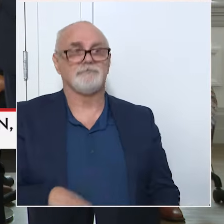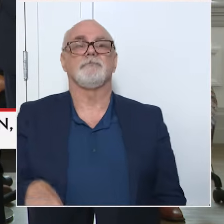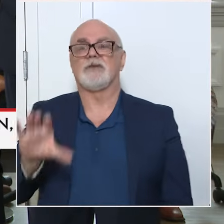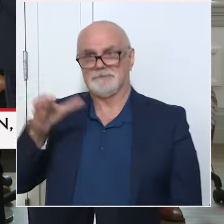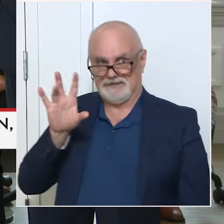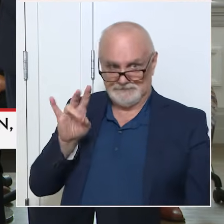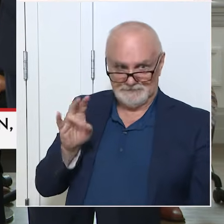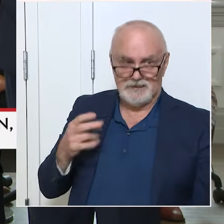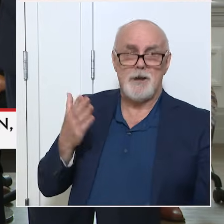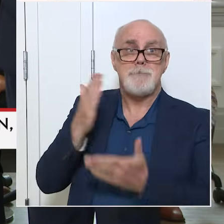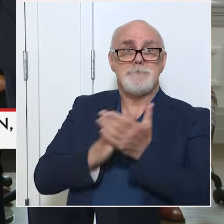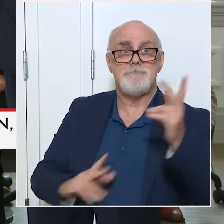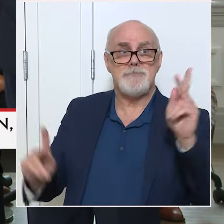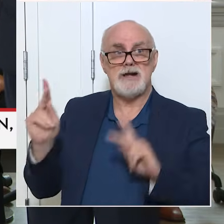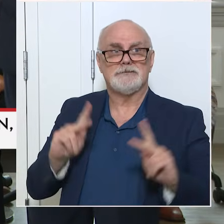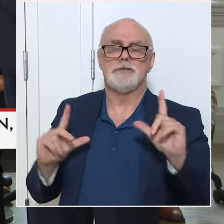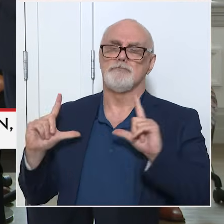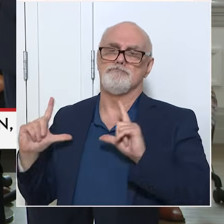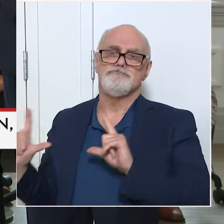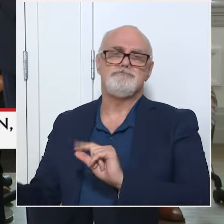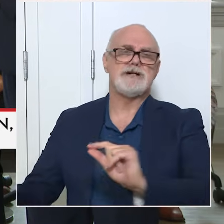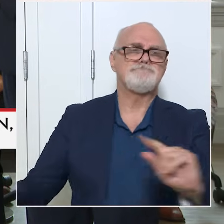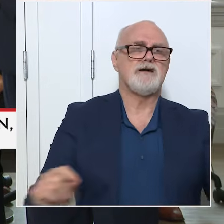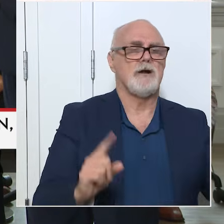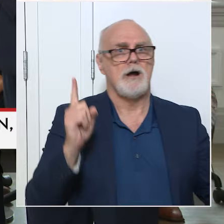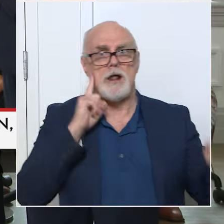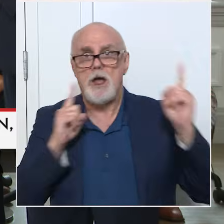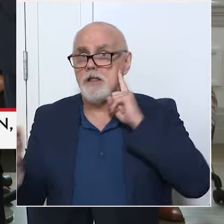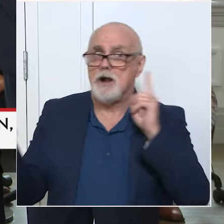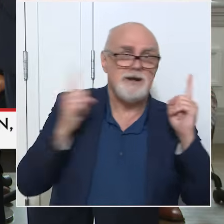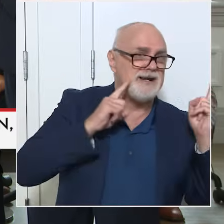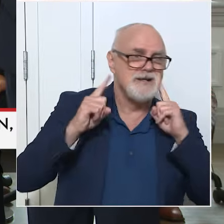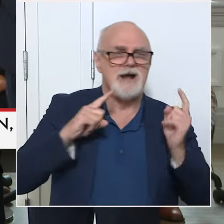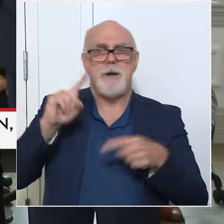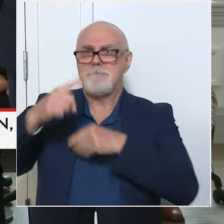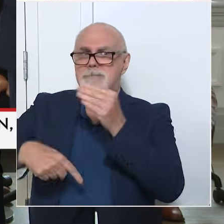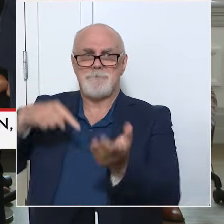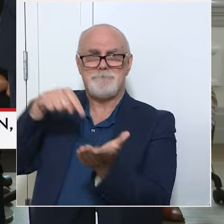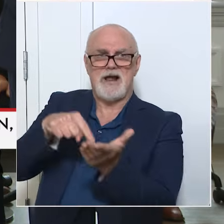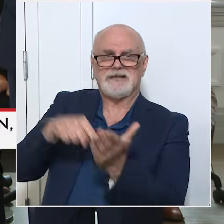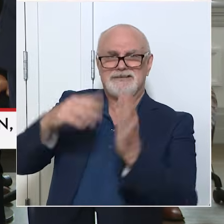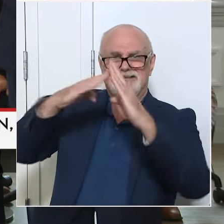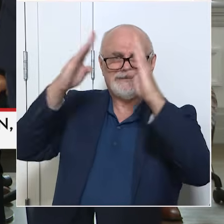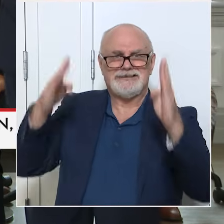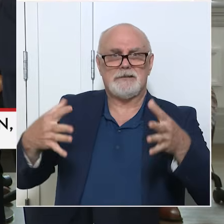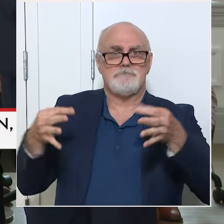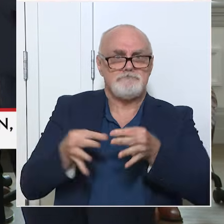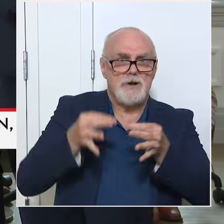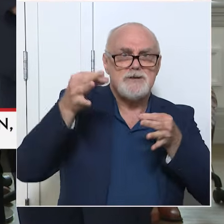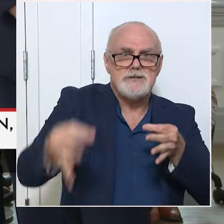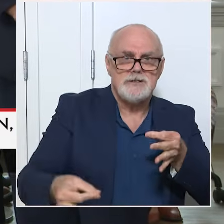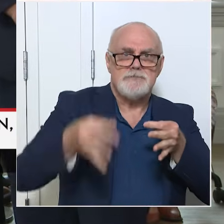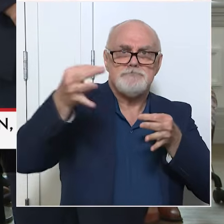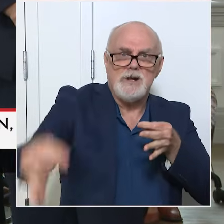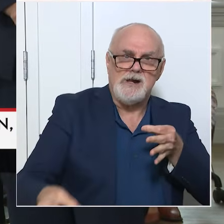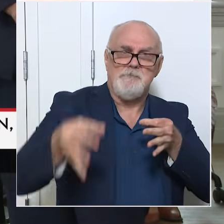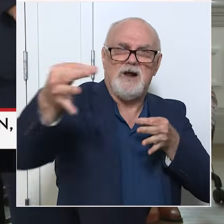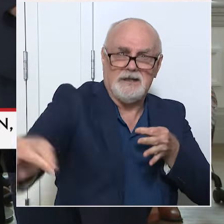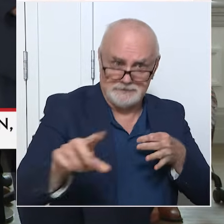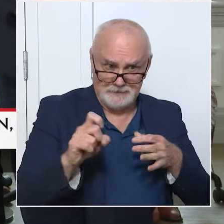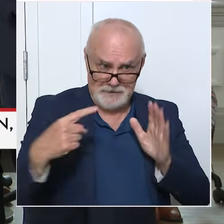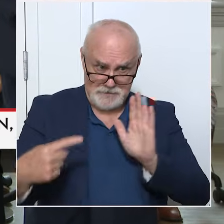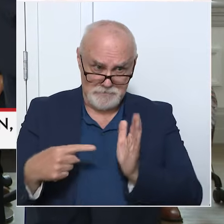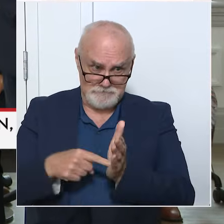put it that way, about some delays to speaking of affordable housing, the housing process over by the RFK site. We spoke with